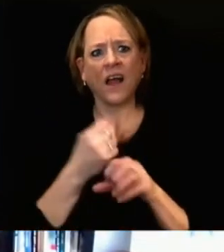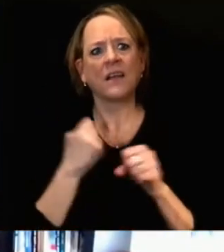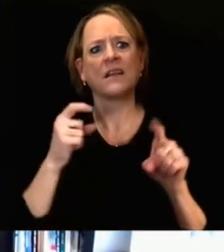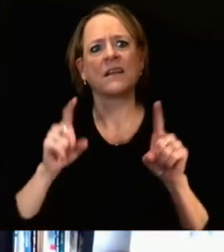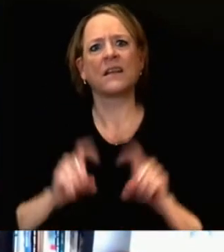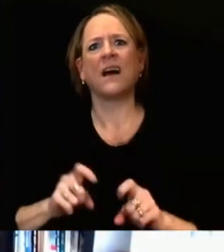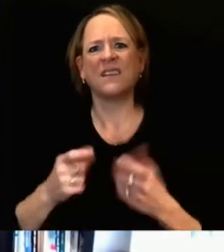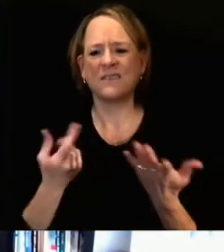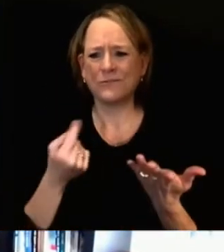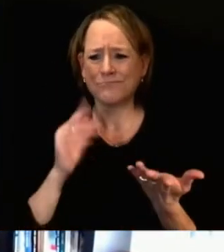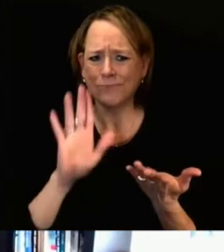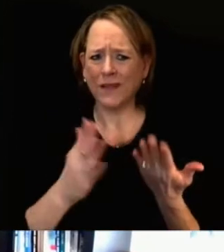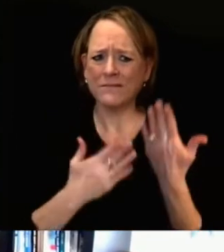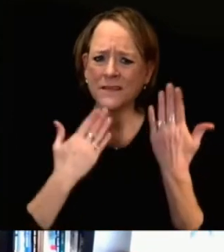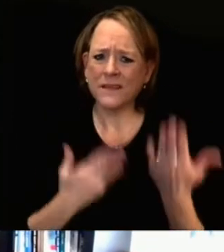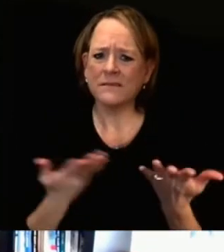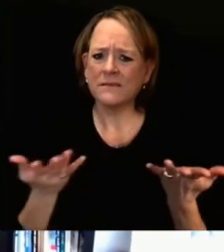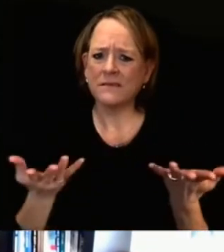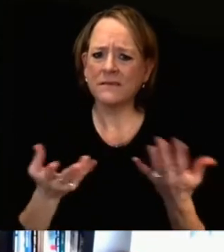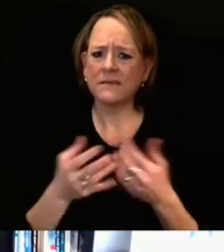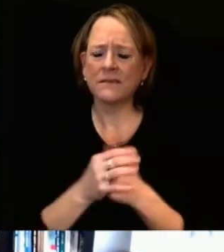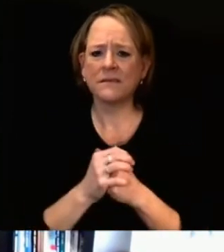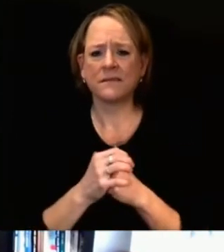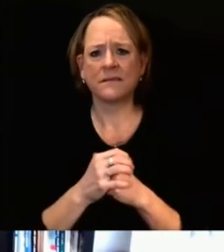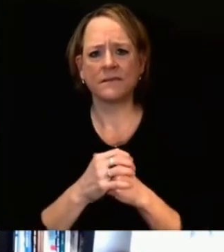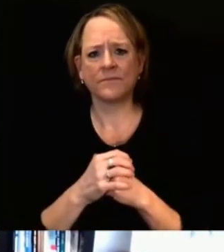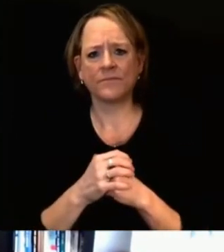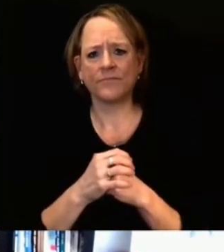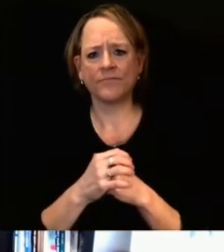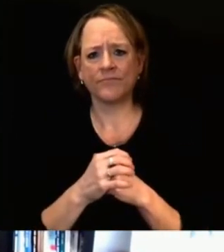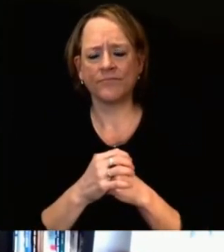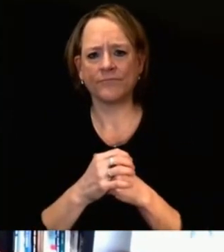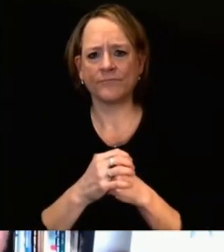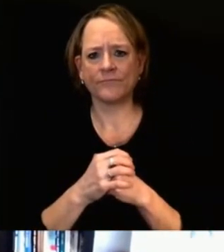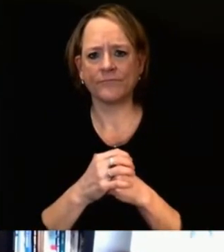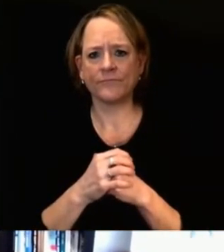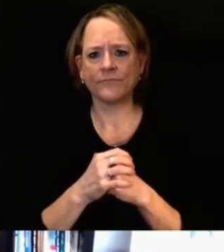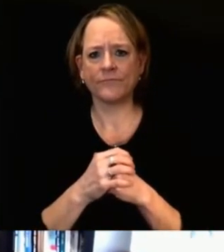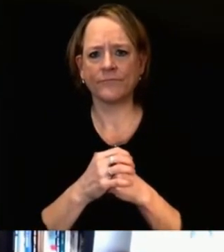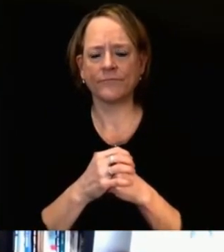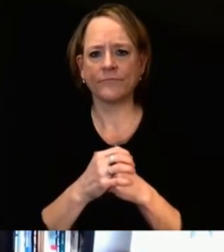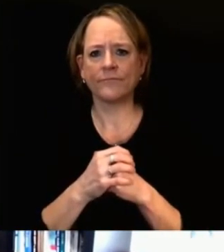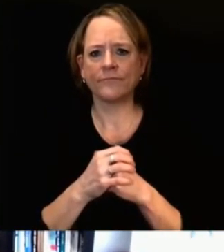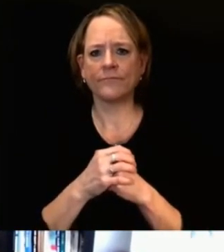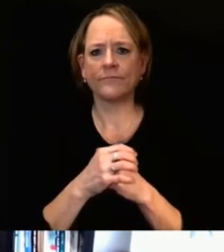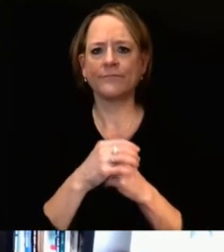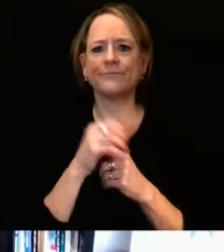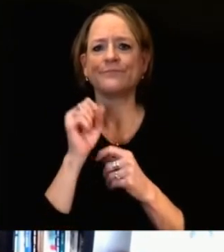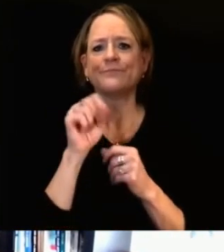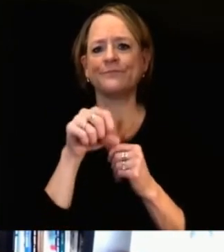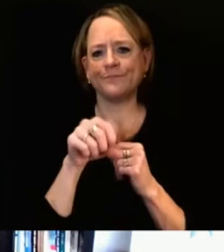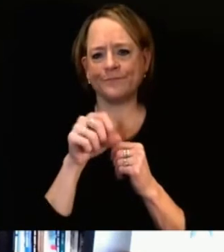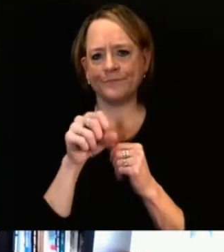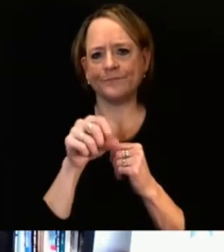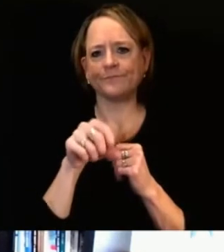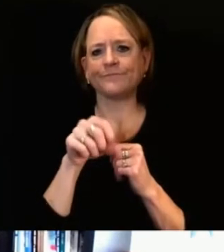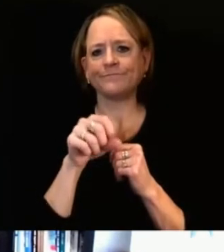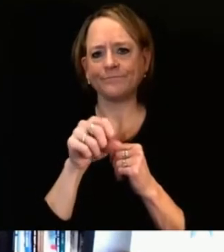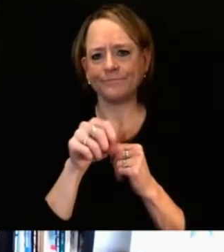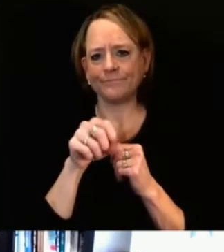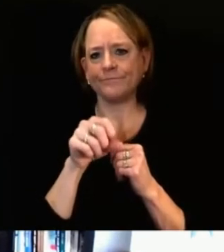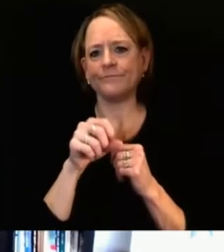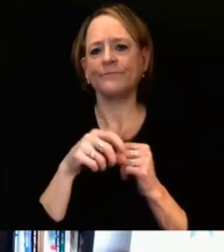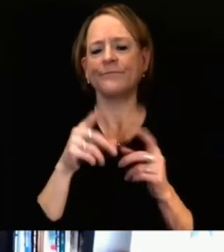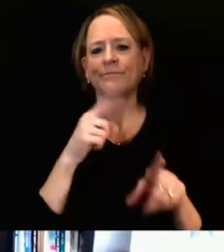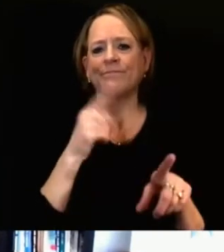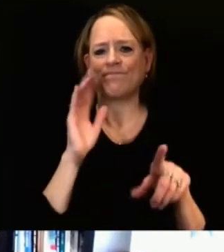looking for tests, we would encourage them, of course, to look to those community testing sites, but also to consider one of the many other testing options that